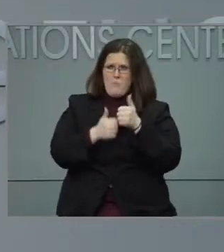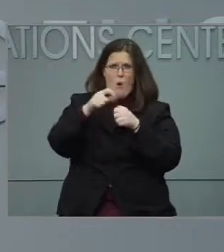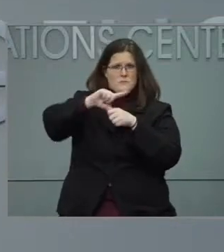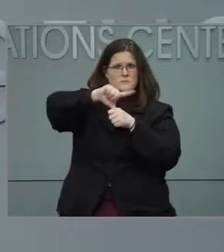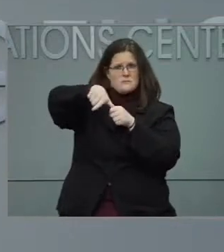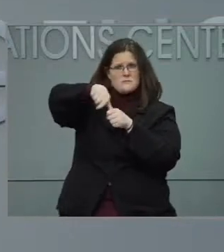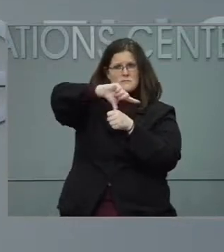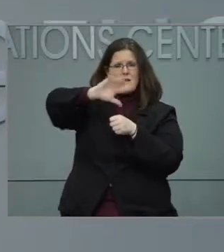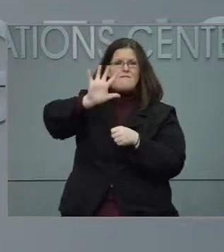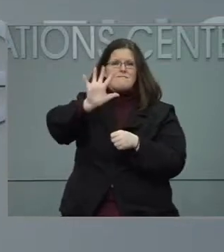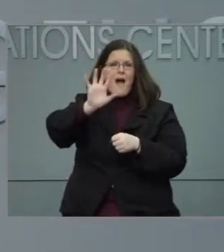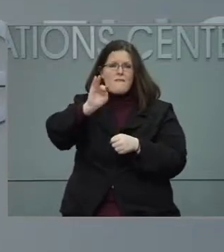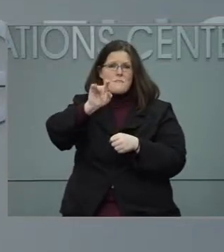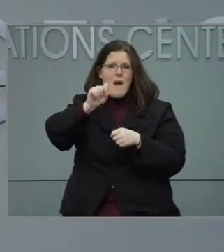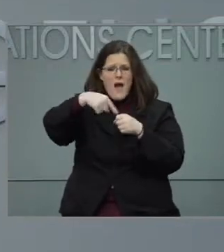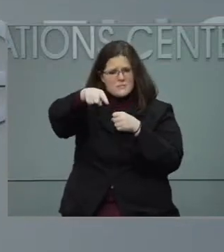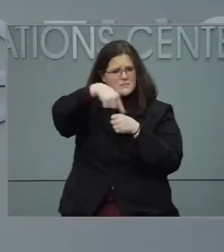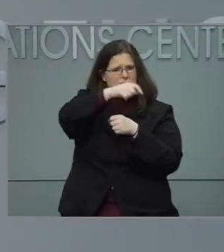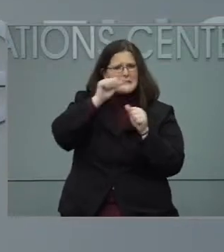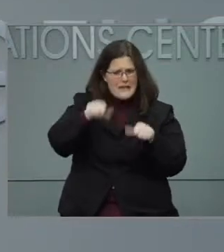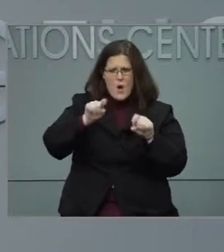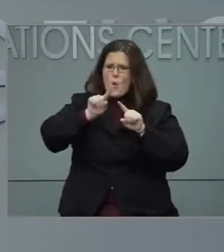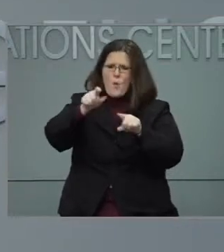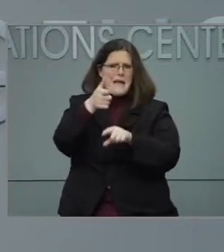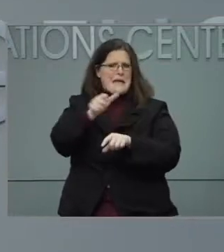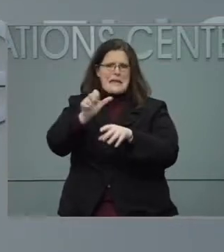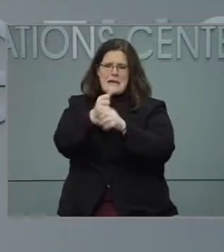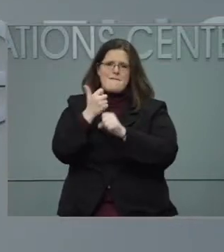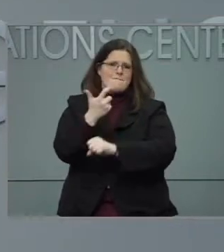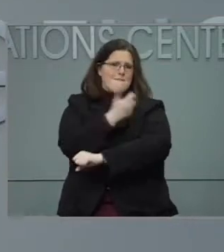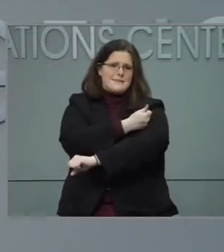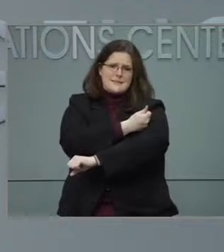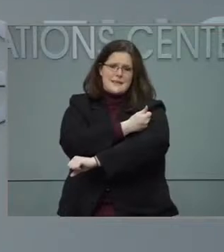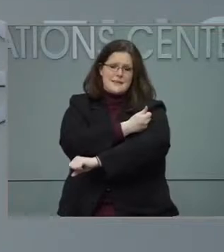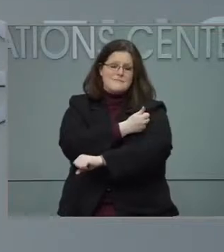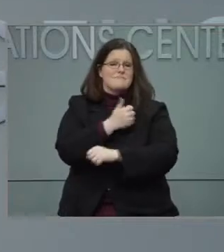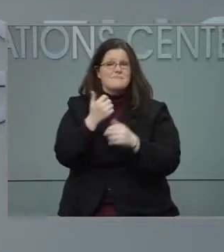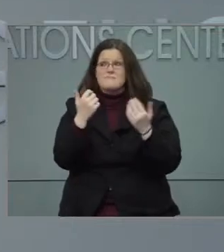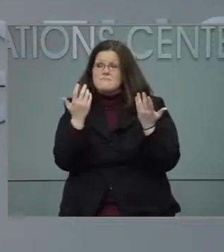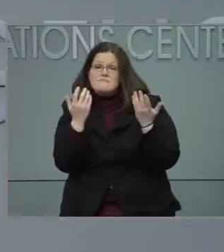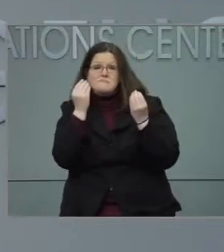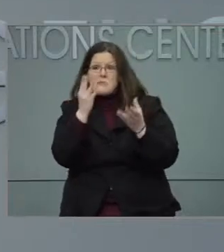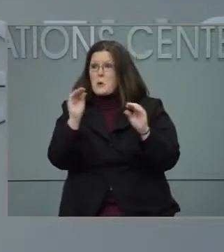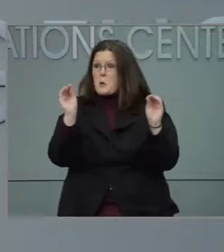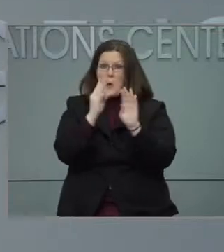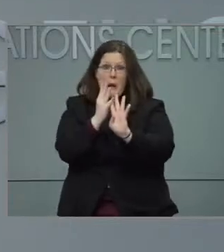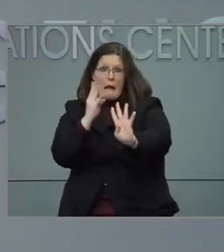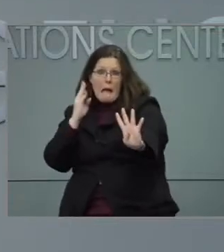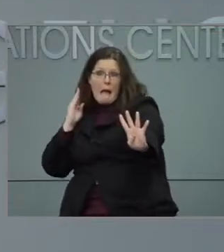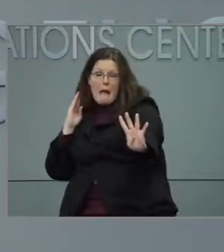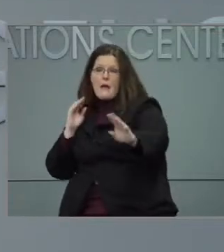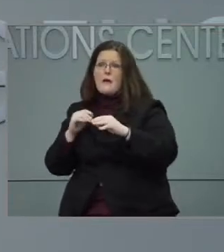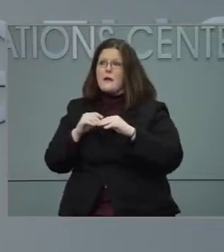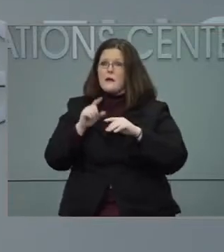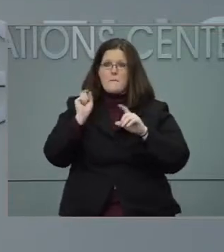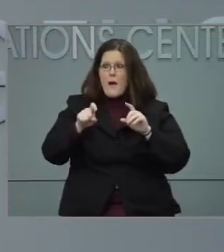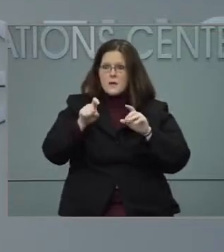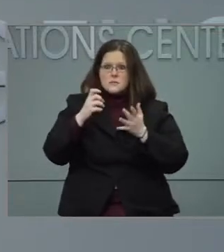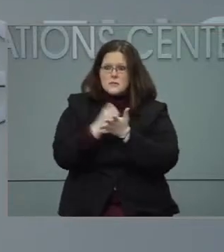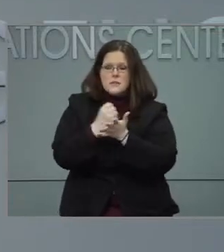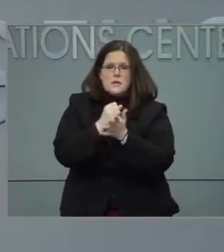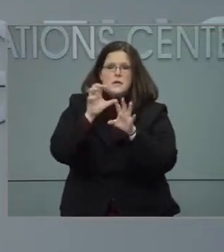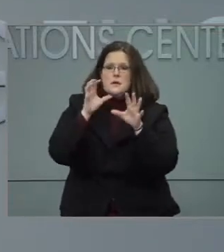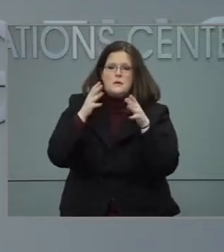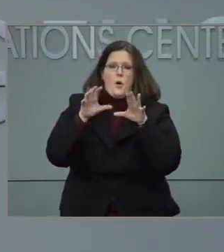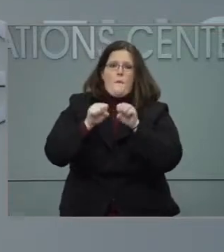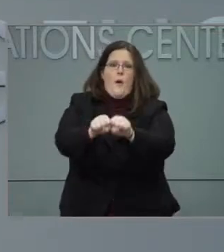that's really good news. So we want folks to know there aren't long lines, there isn't a scramble to get appointments. There's supply here